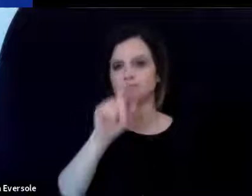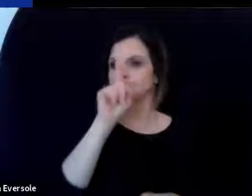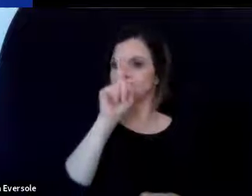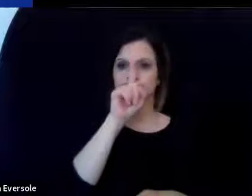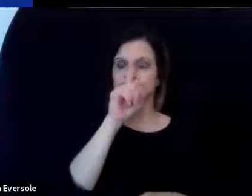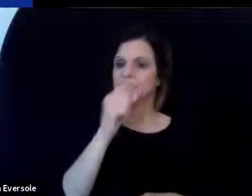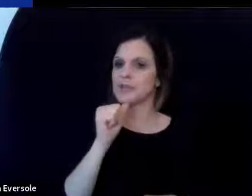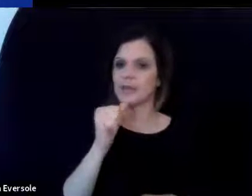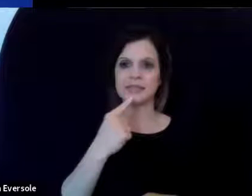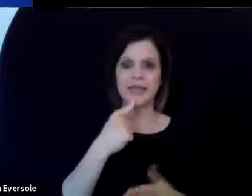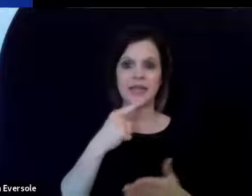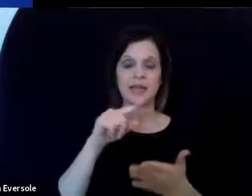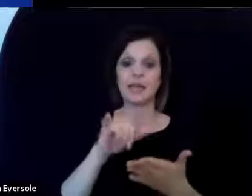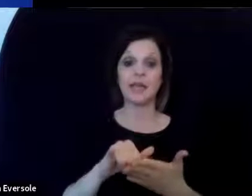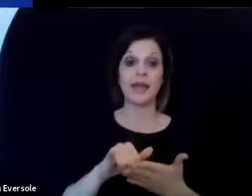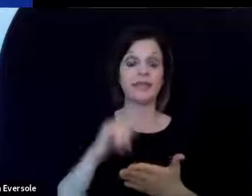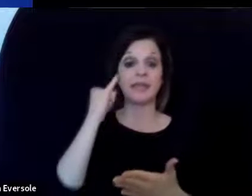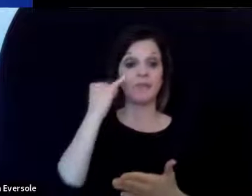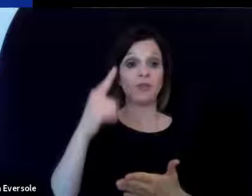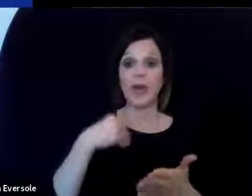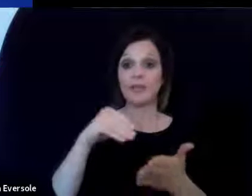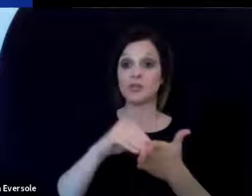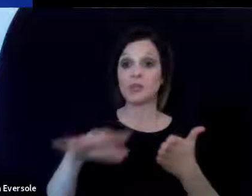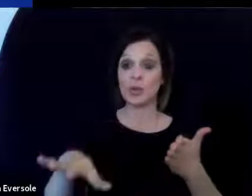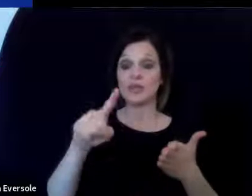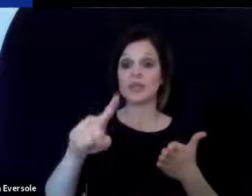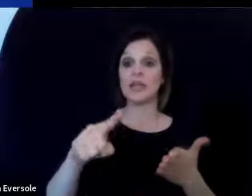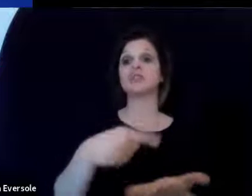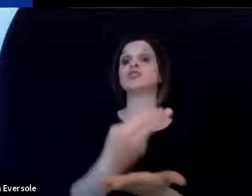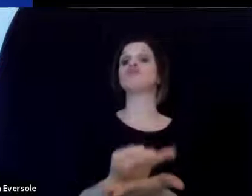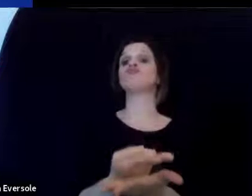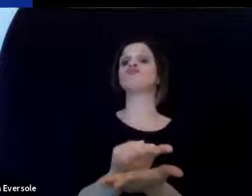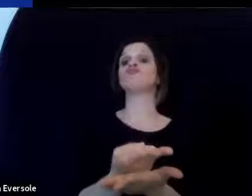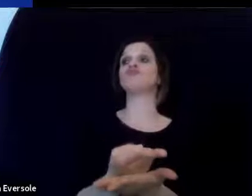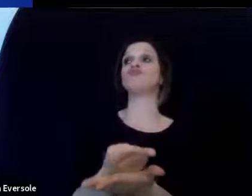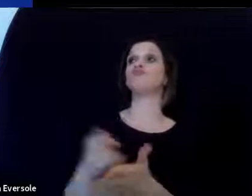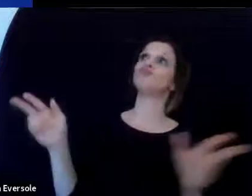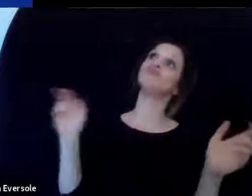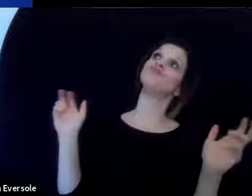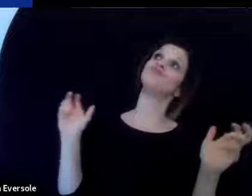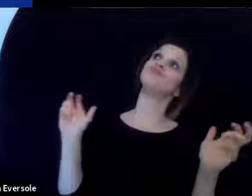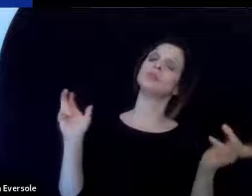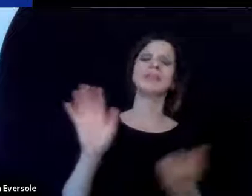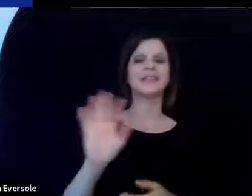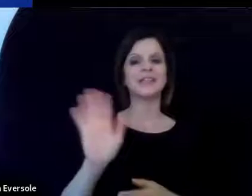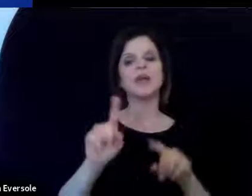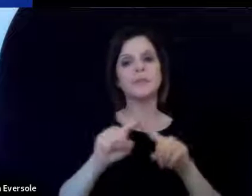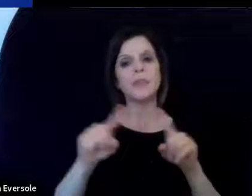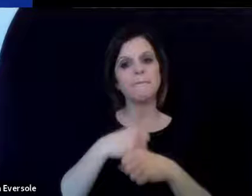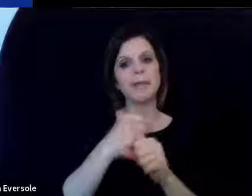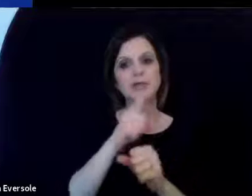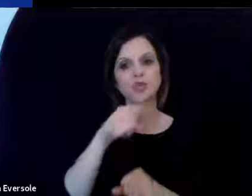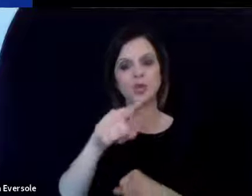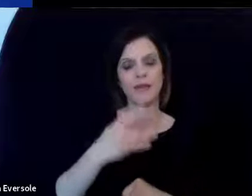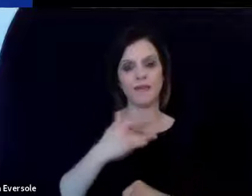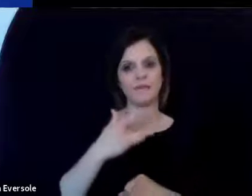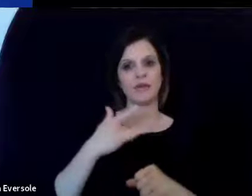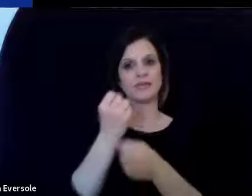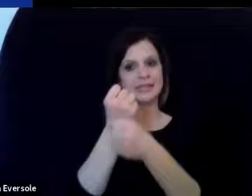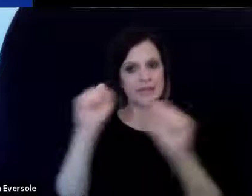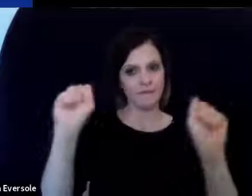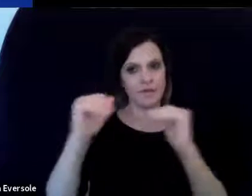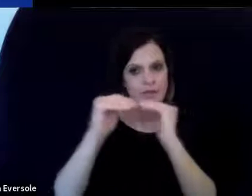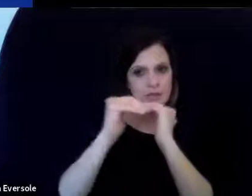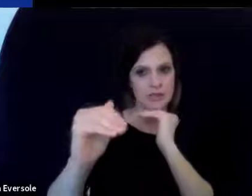that you're teaching just lay on the floor during lessons, but making sure that they feel stable in whatever position that you're putting them in, seated